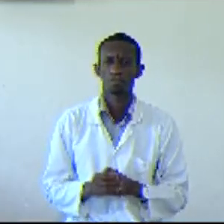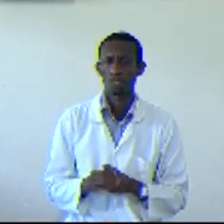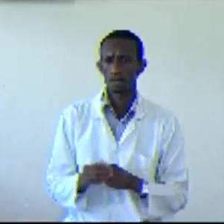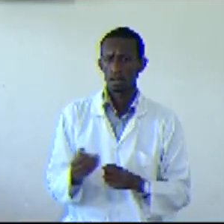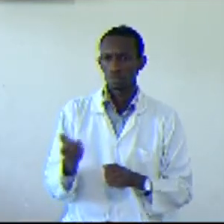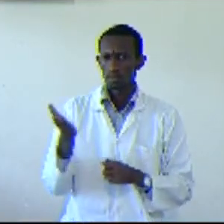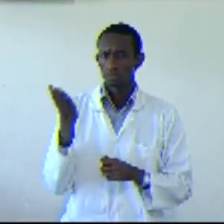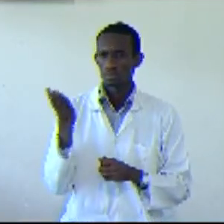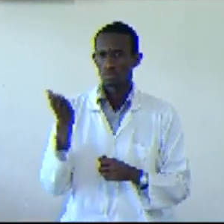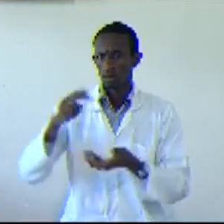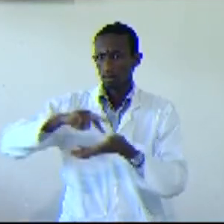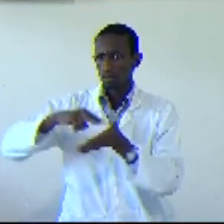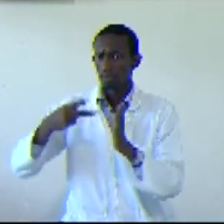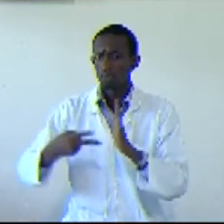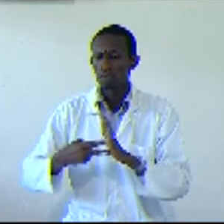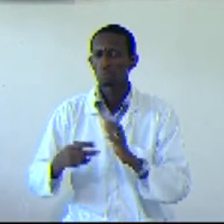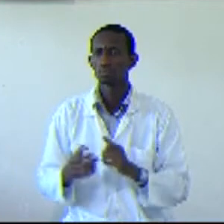this means that